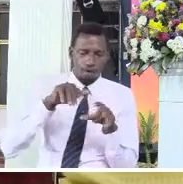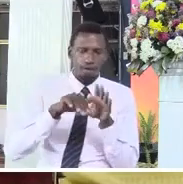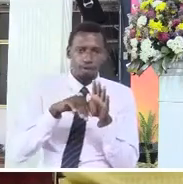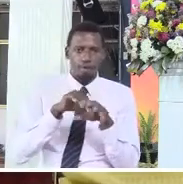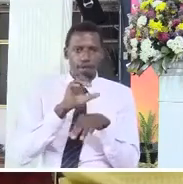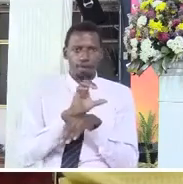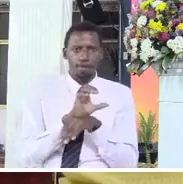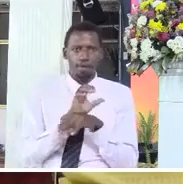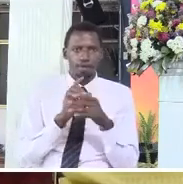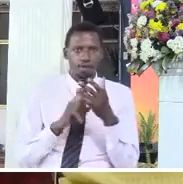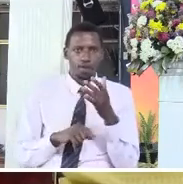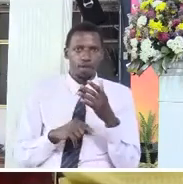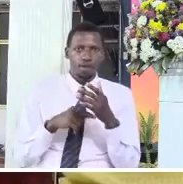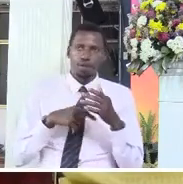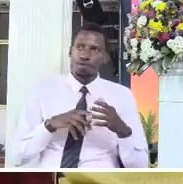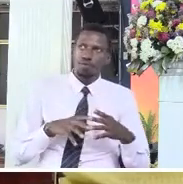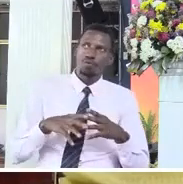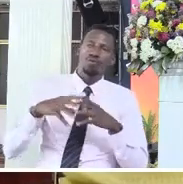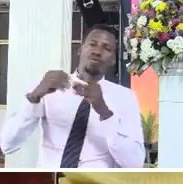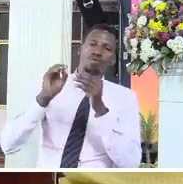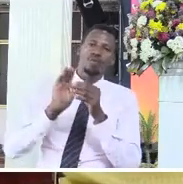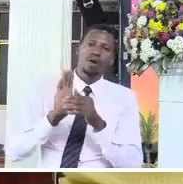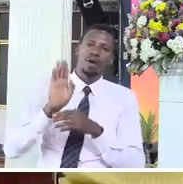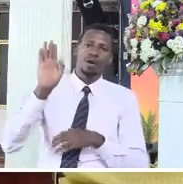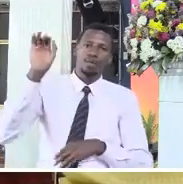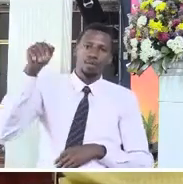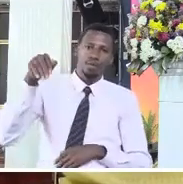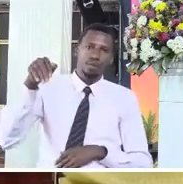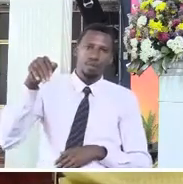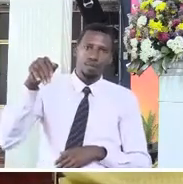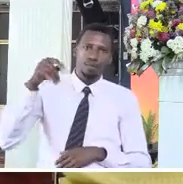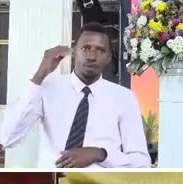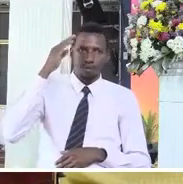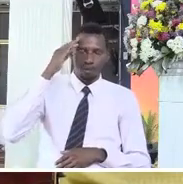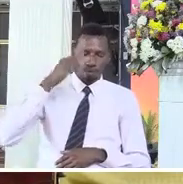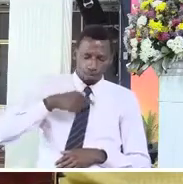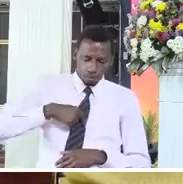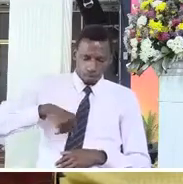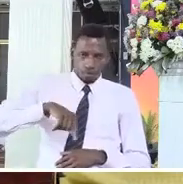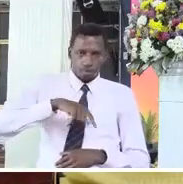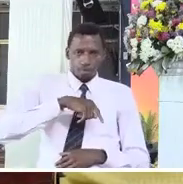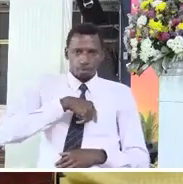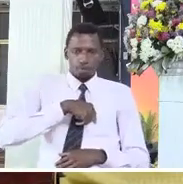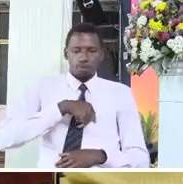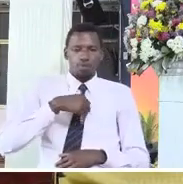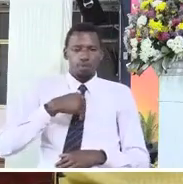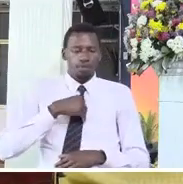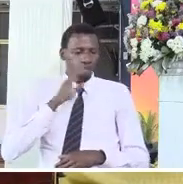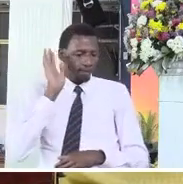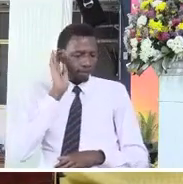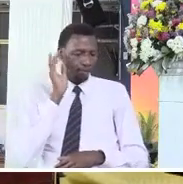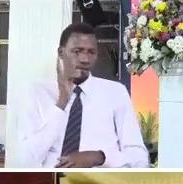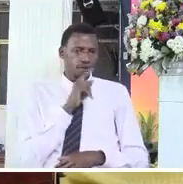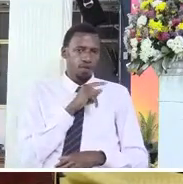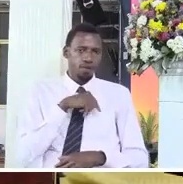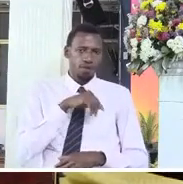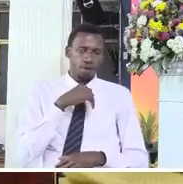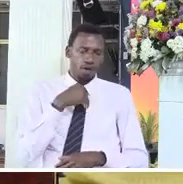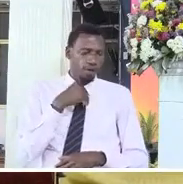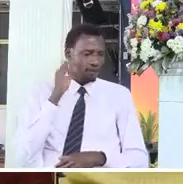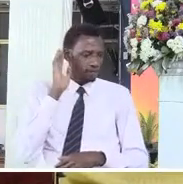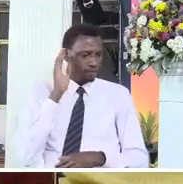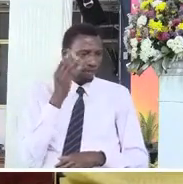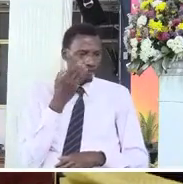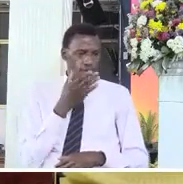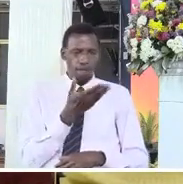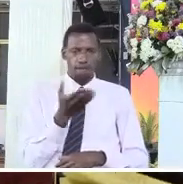church is to go upstream. You know, we have heard them. We have heard they are ready.